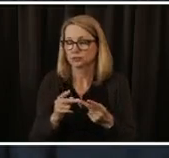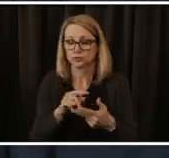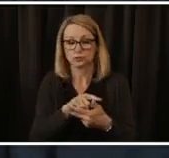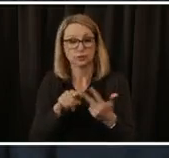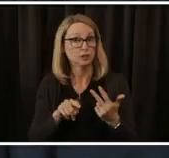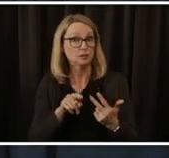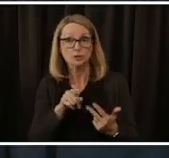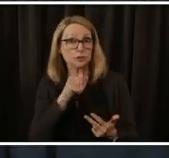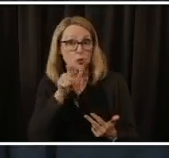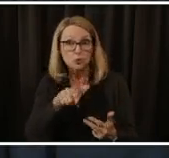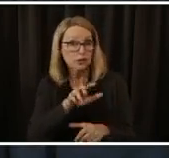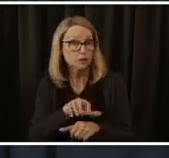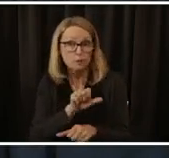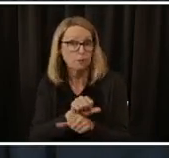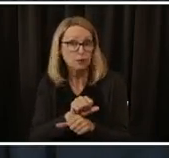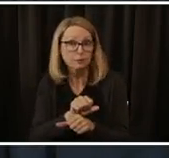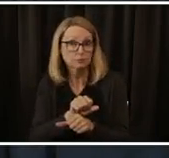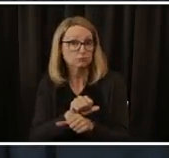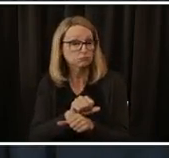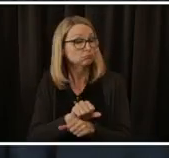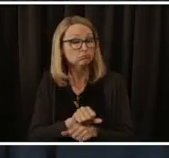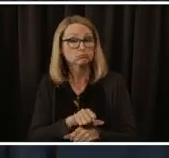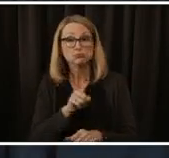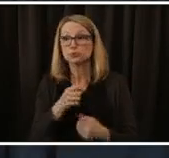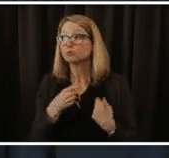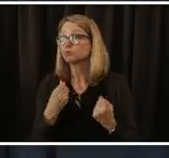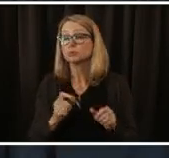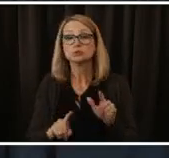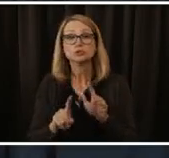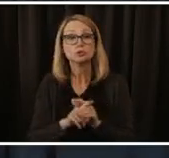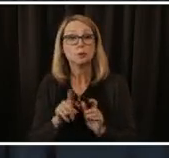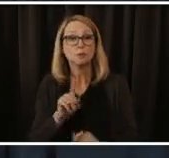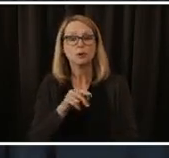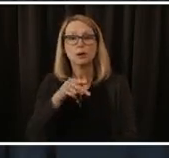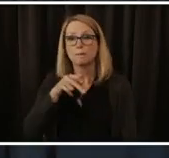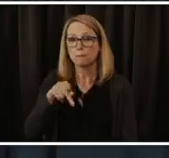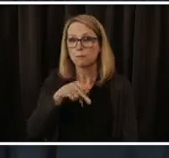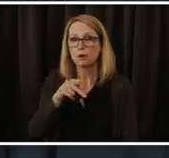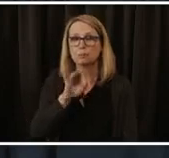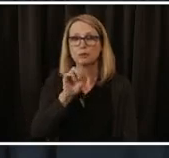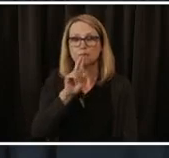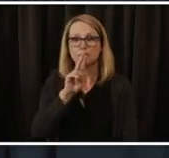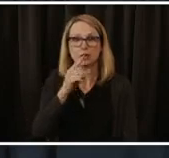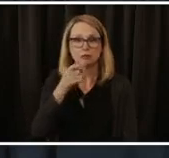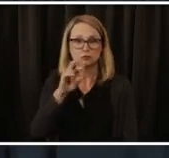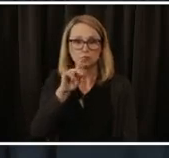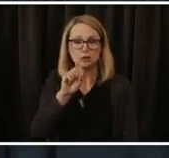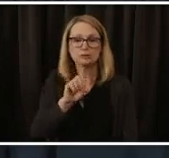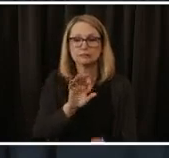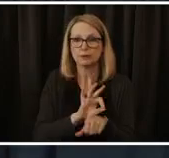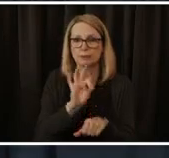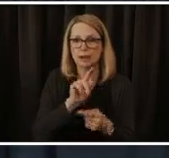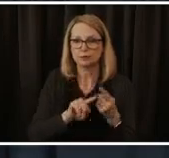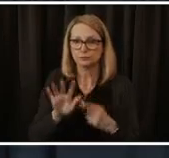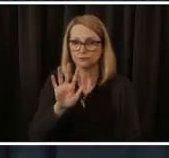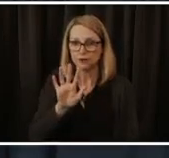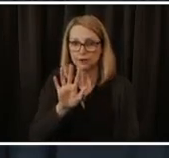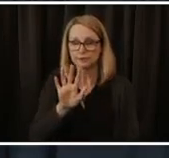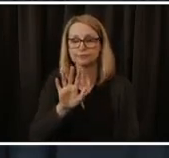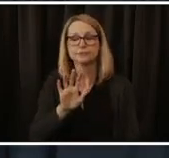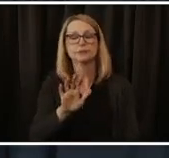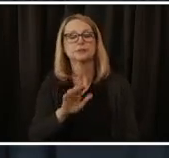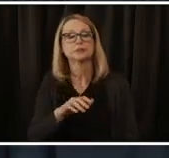show up at Pueblo County Fairgrounds, 9 a.m. to 5 p.m. They can